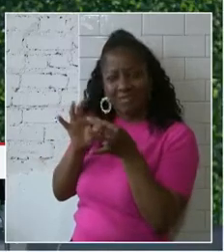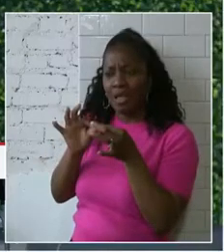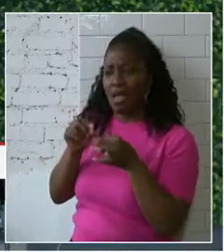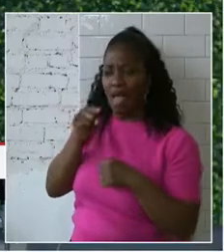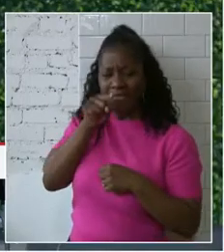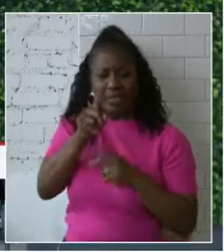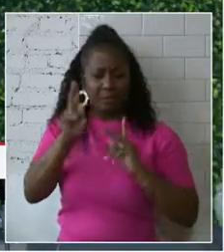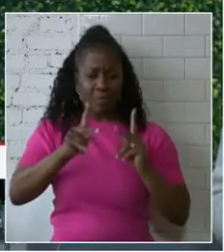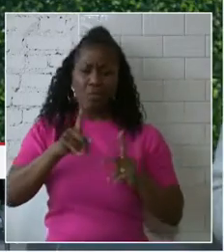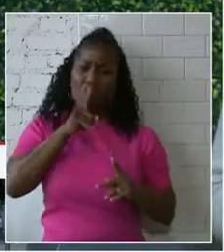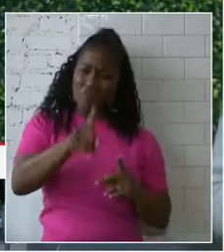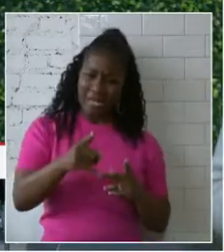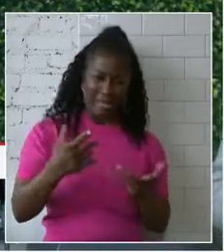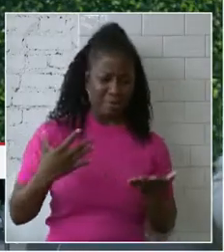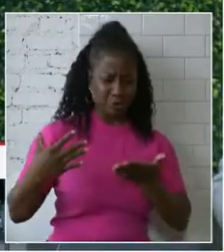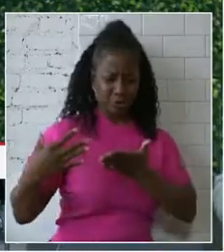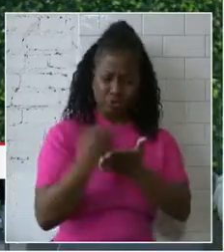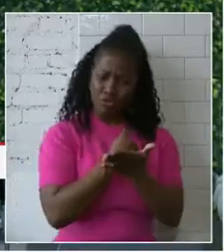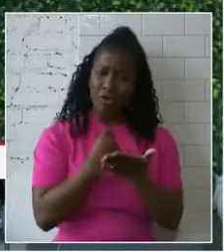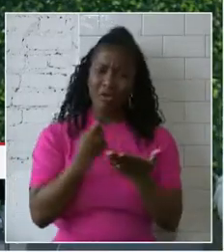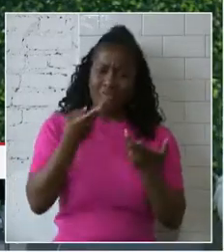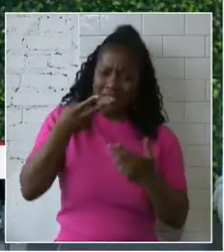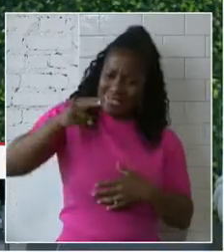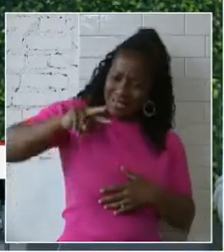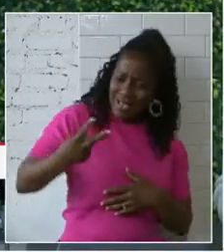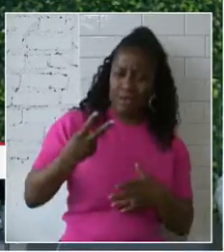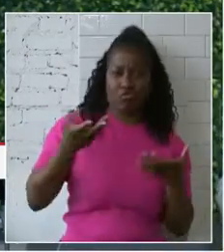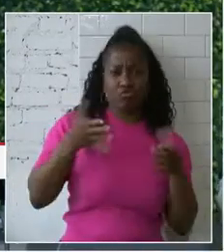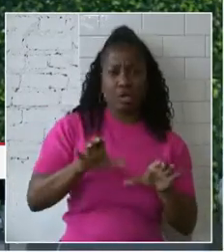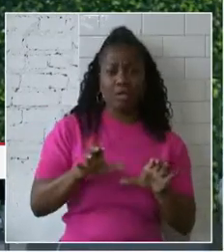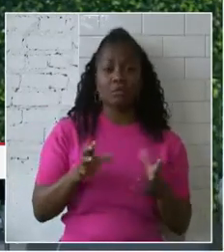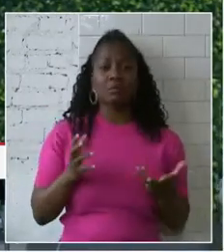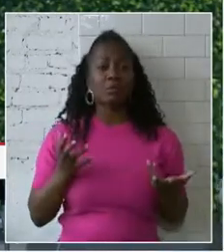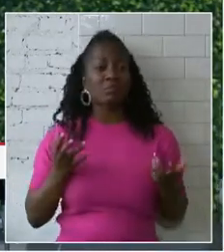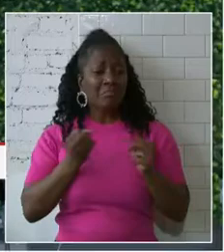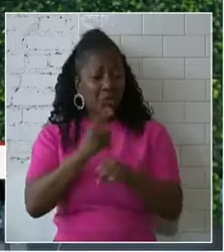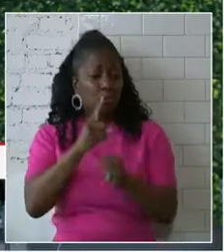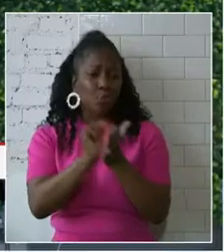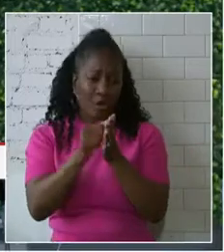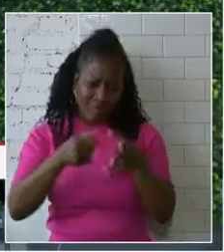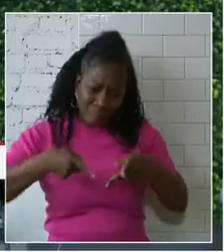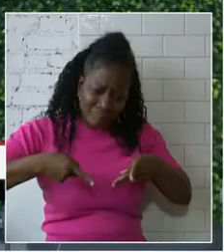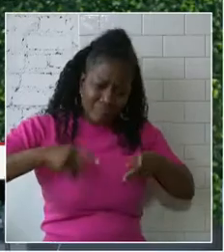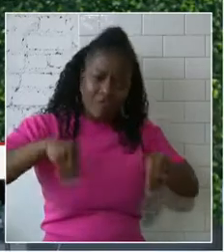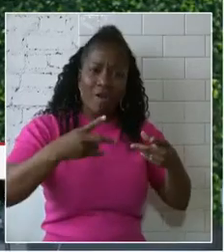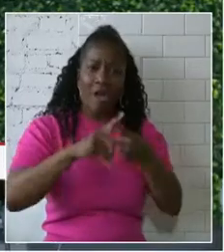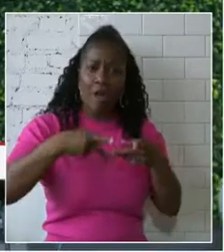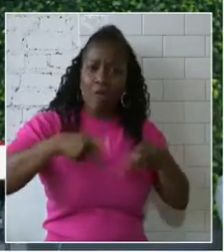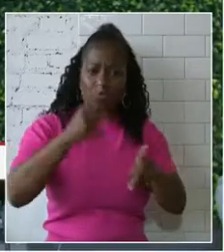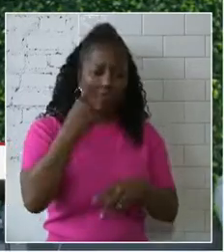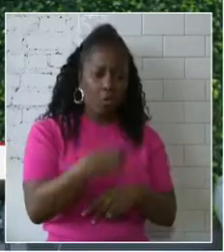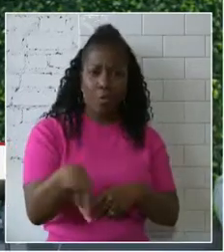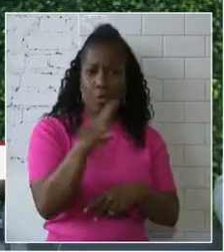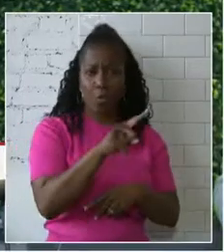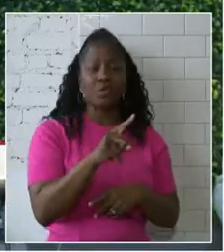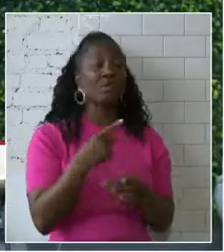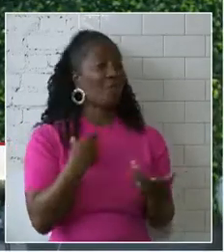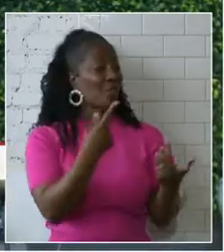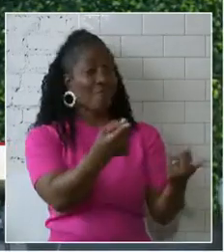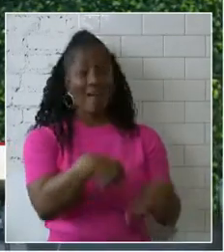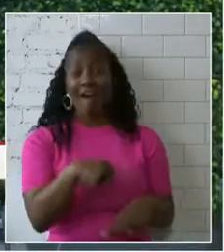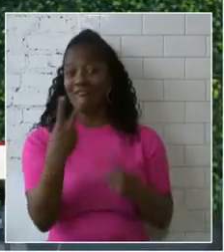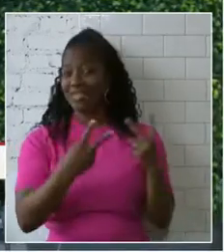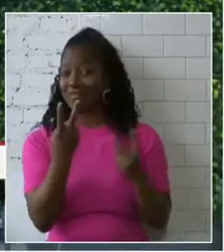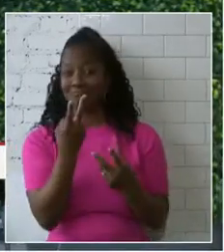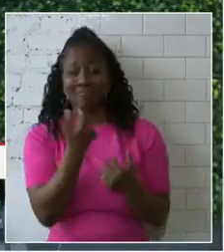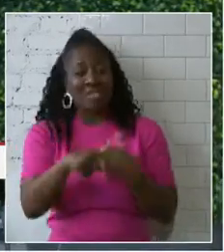second chance. And in the district, that is what they receive, a real second chance. And you can come and visit us any day,